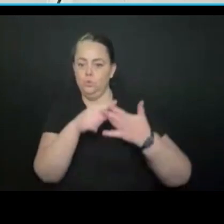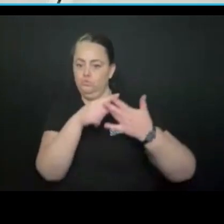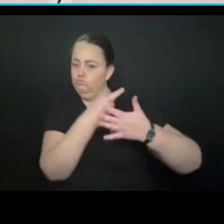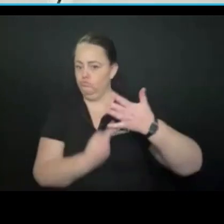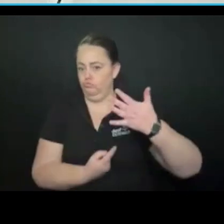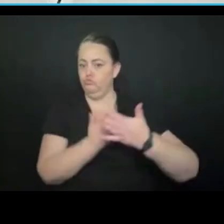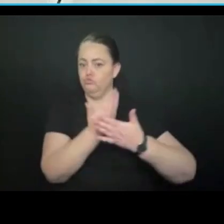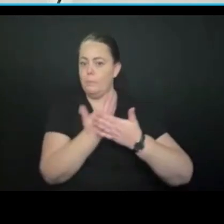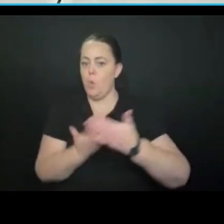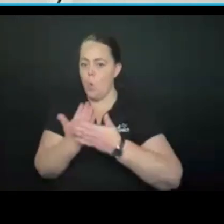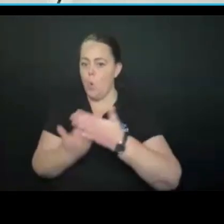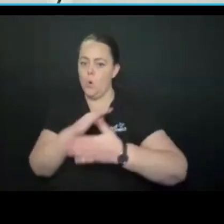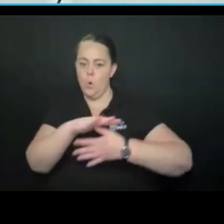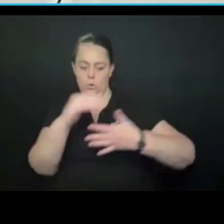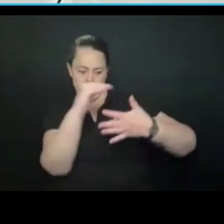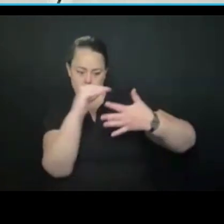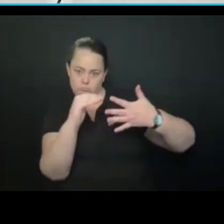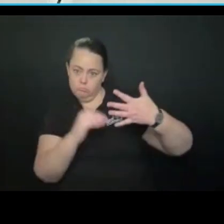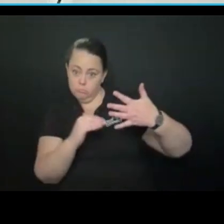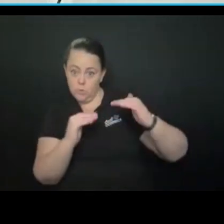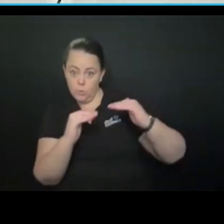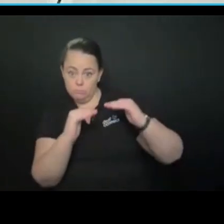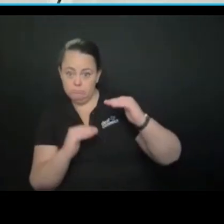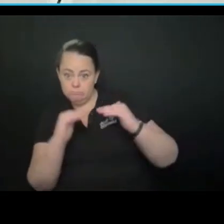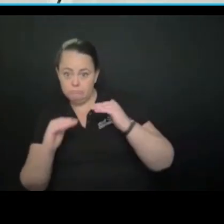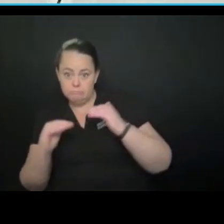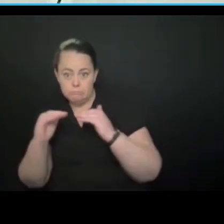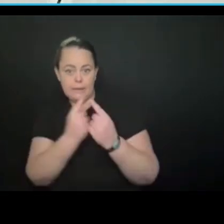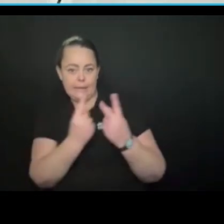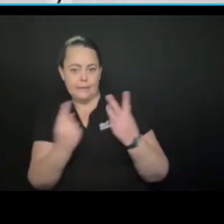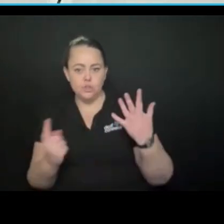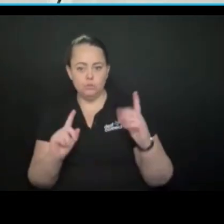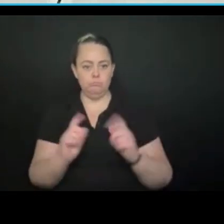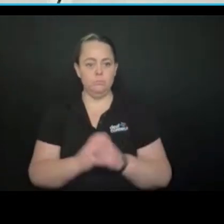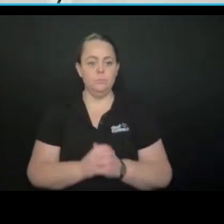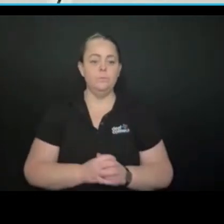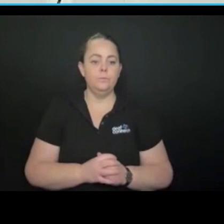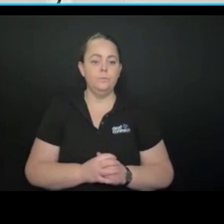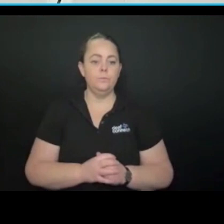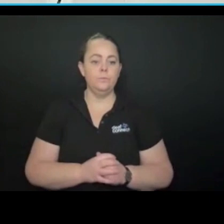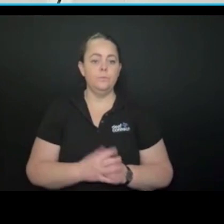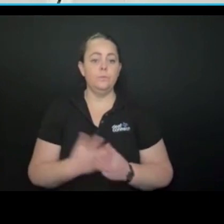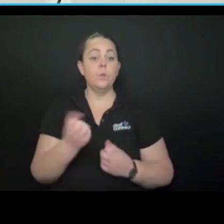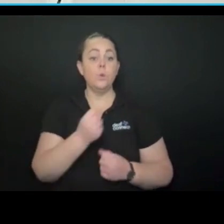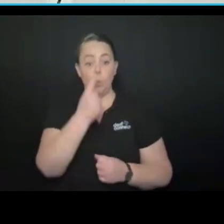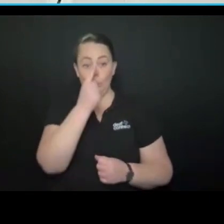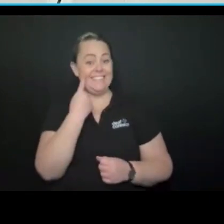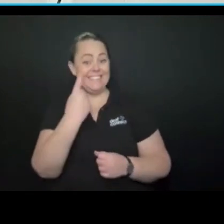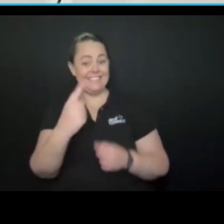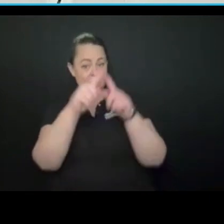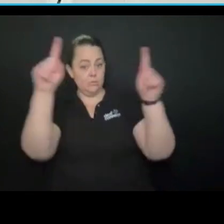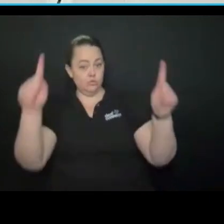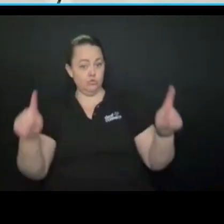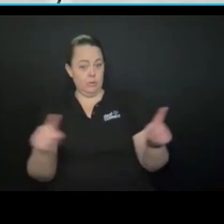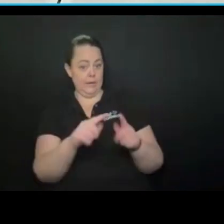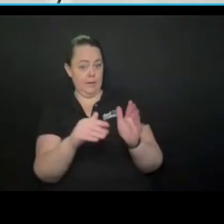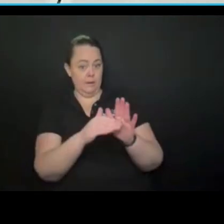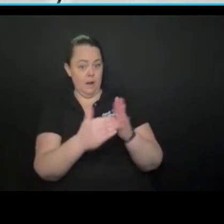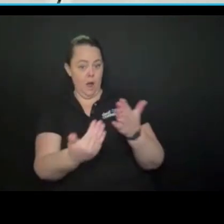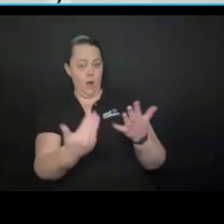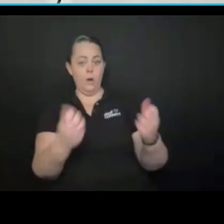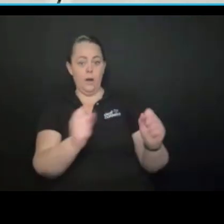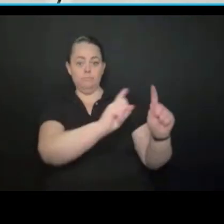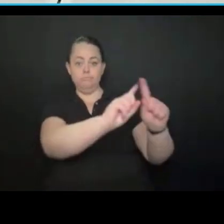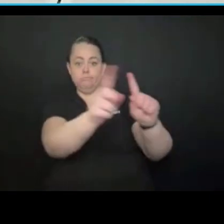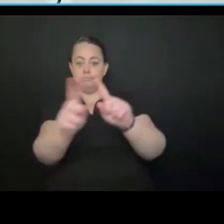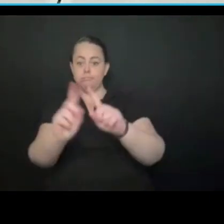addition to the existing quality indicators that comprise the QI program up on the top half of the screen. As I've said, we'll